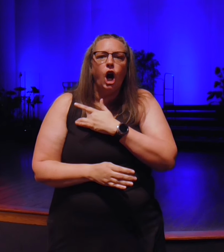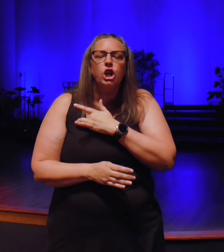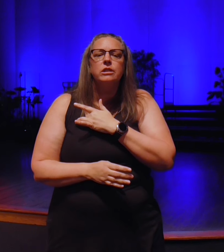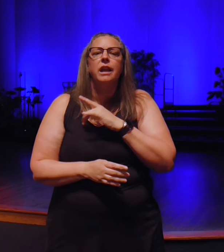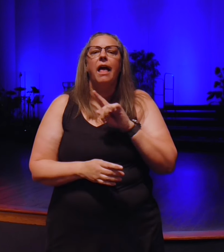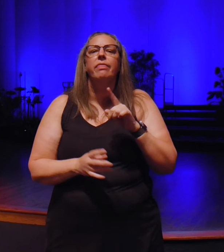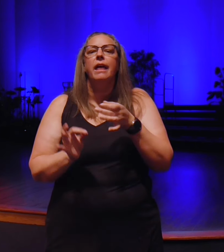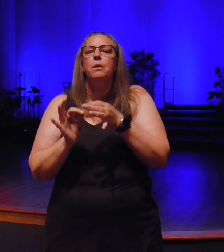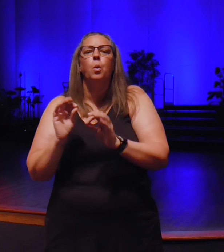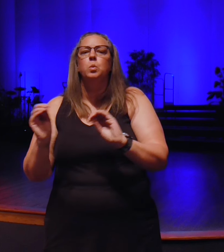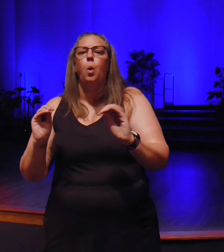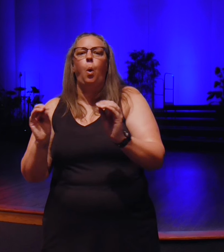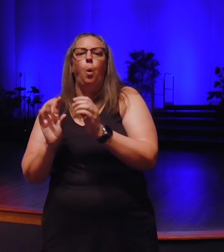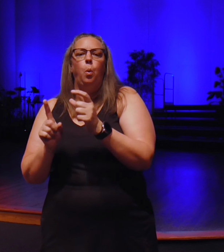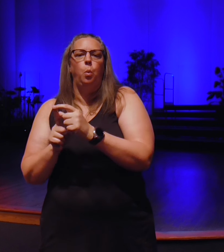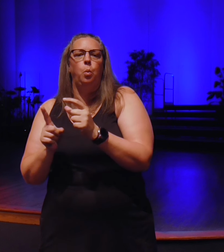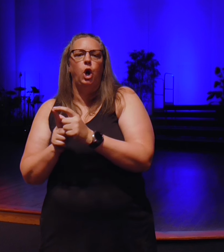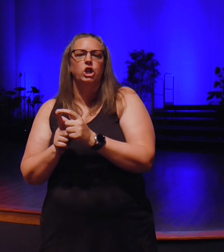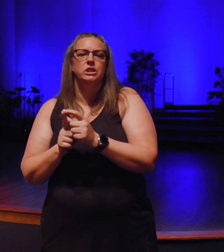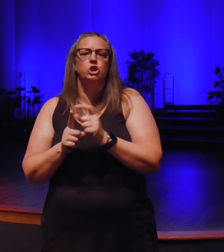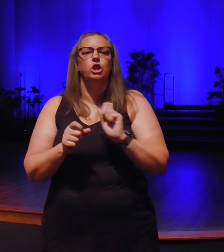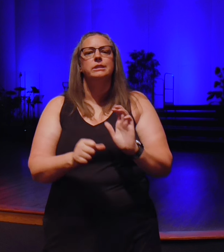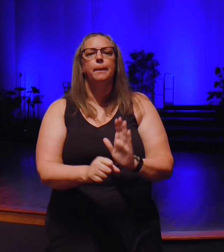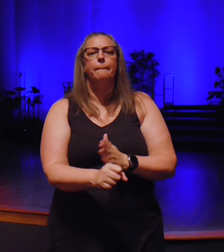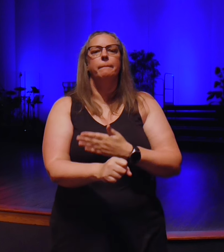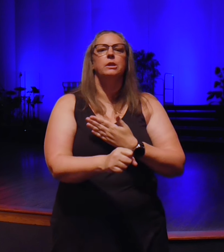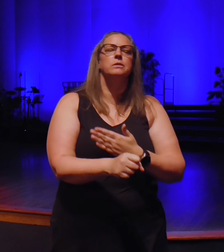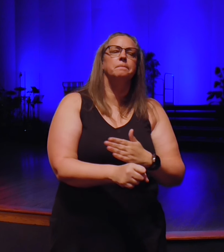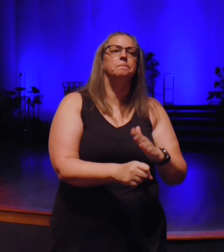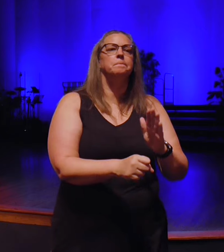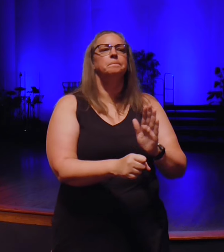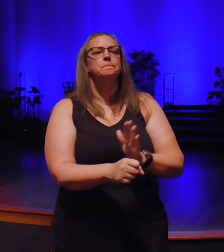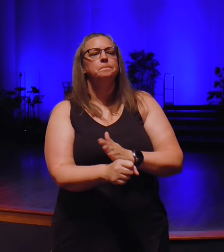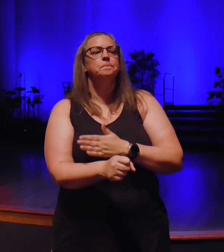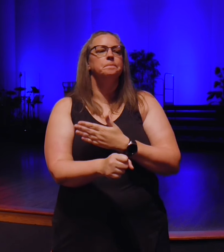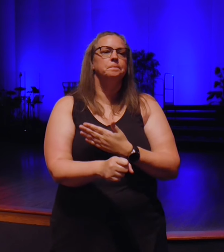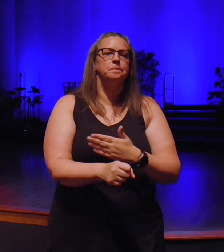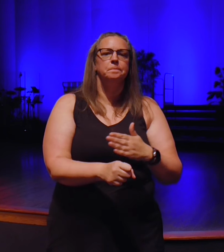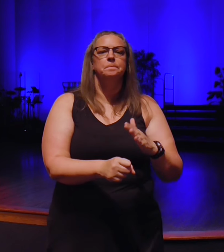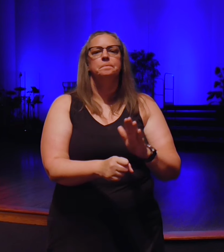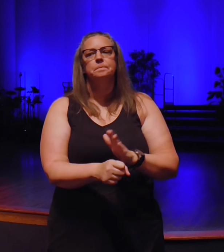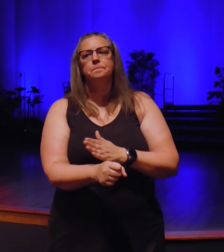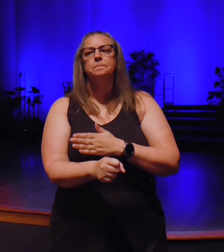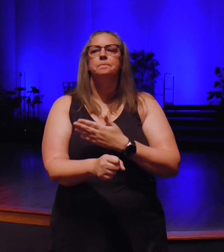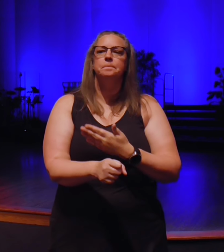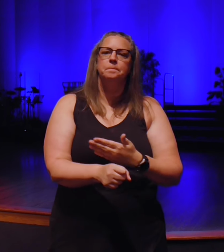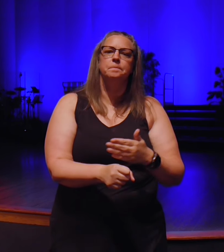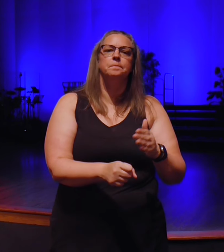humming.